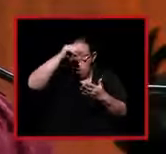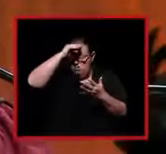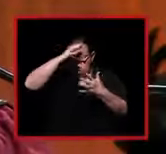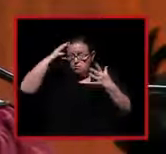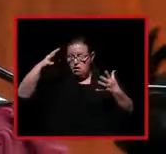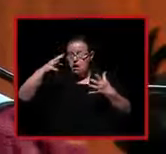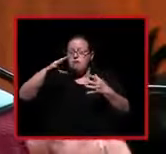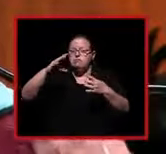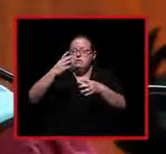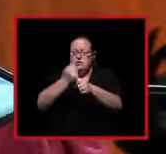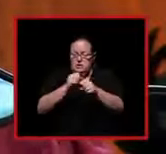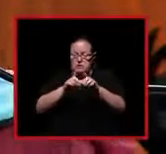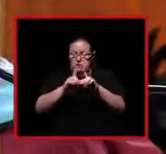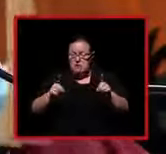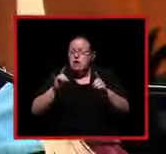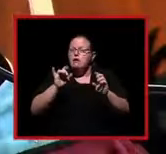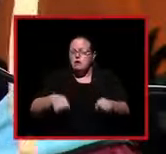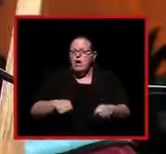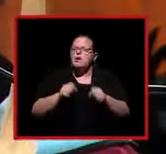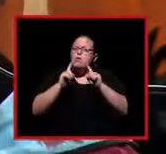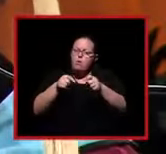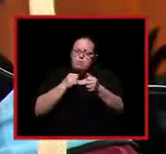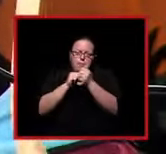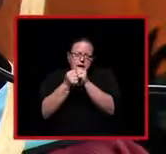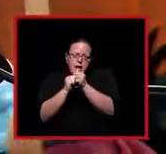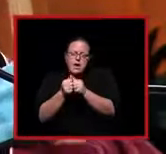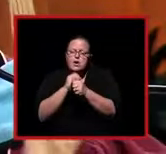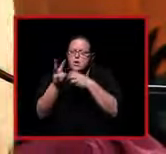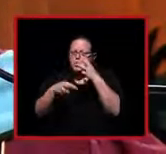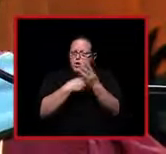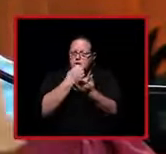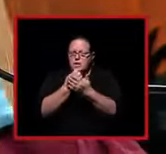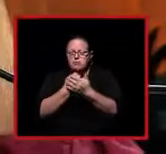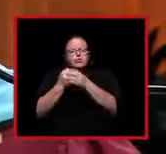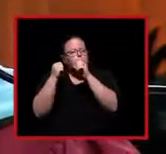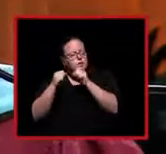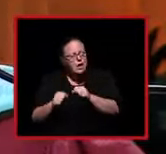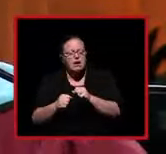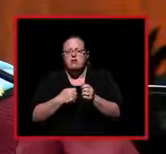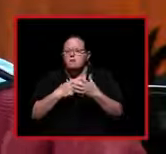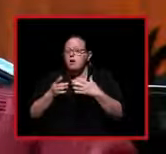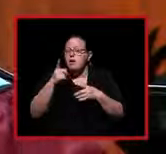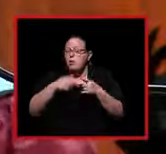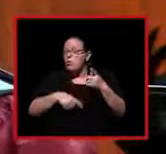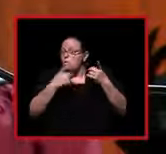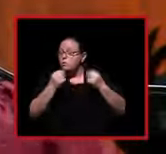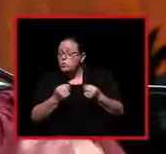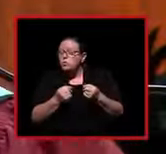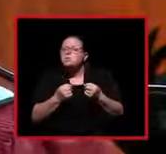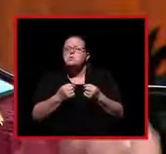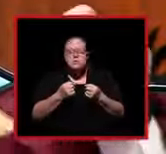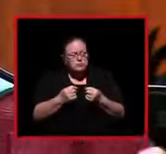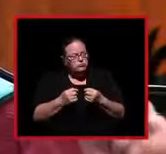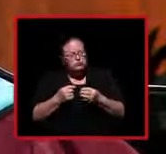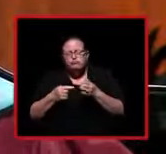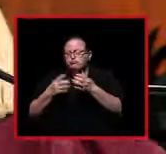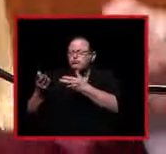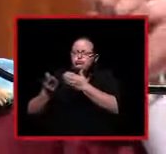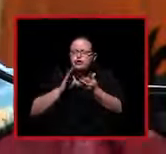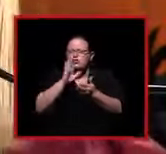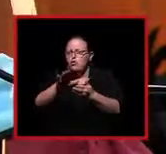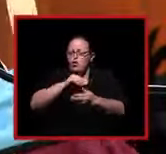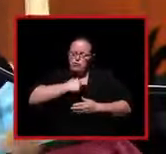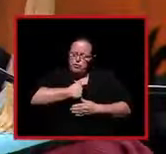able to compete in that global economy. So no matter what you do, we need you to bring your own